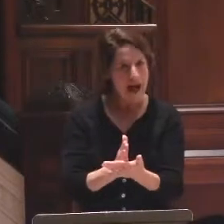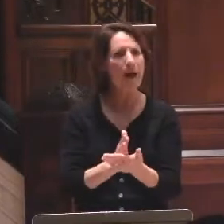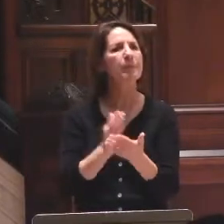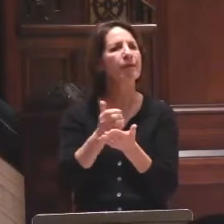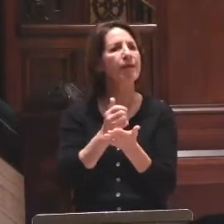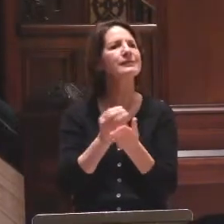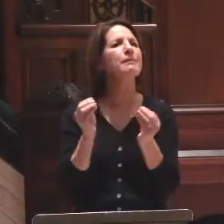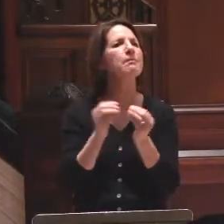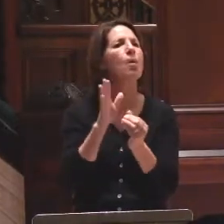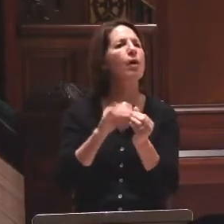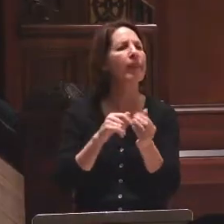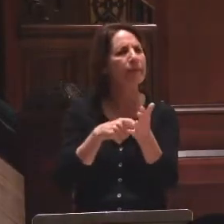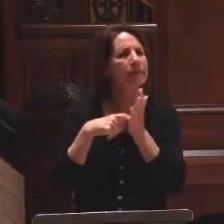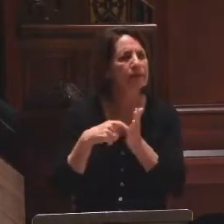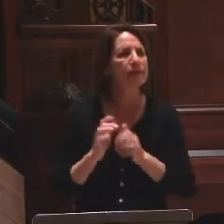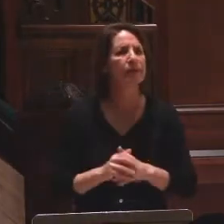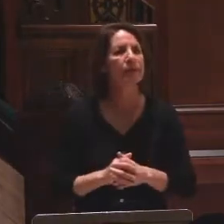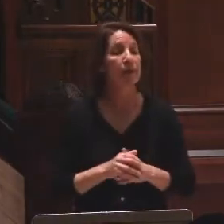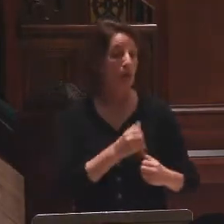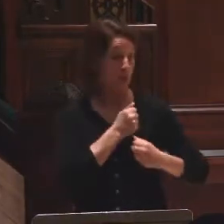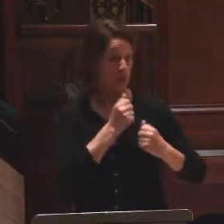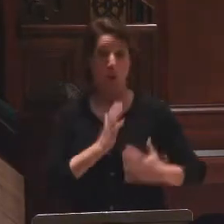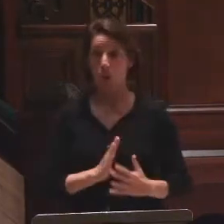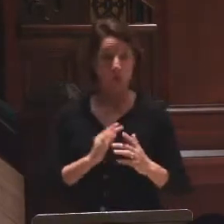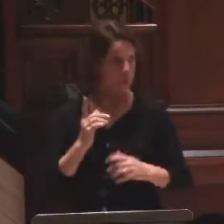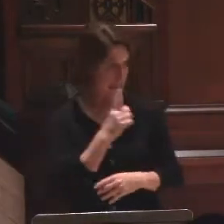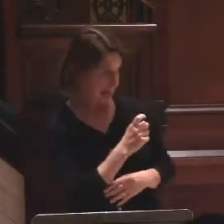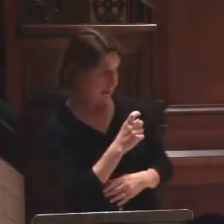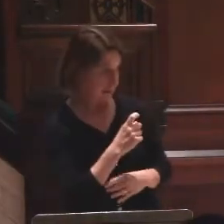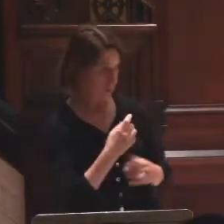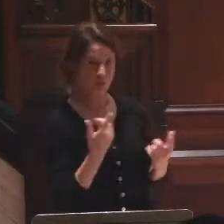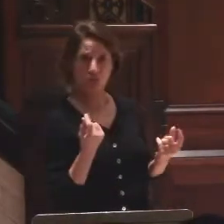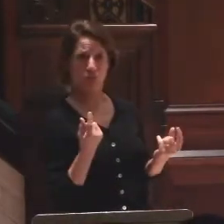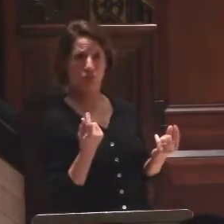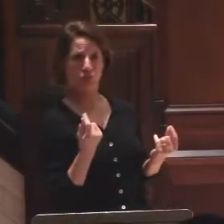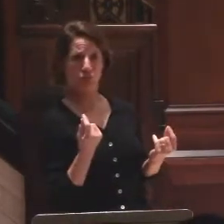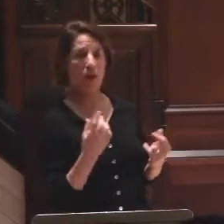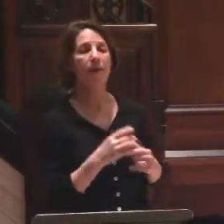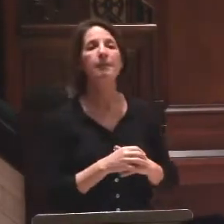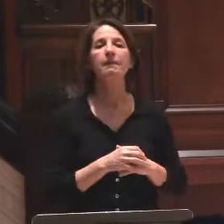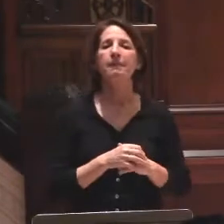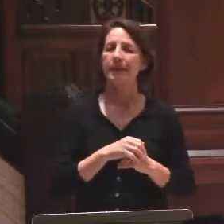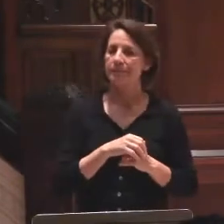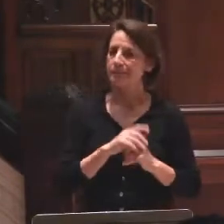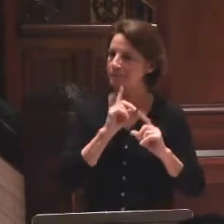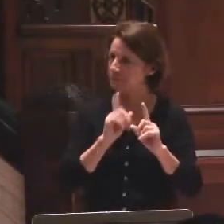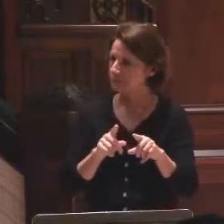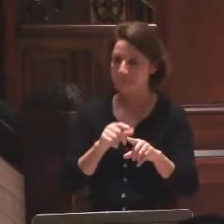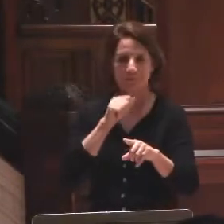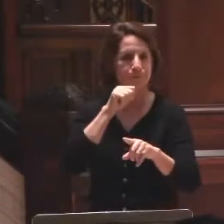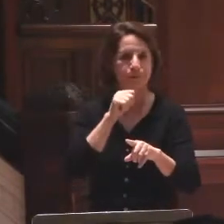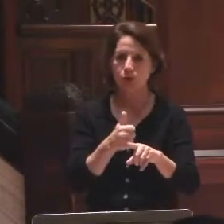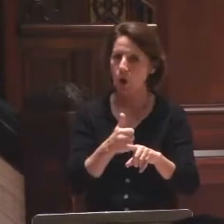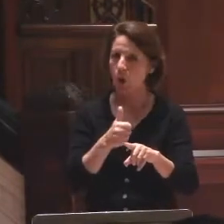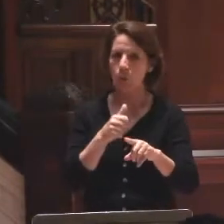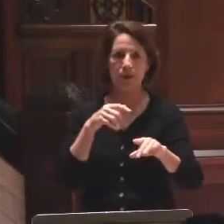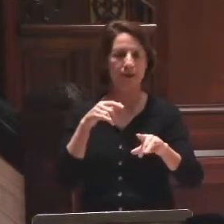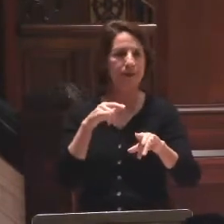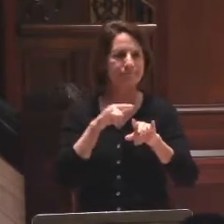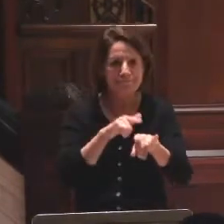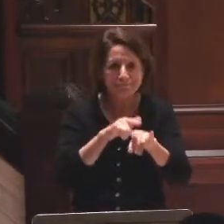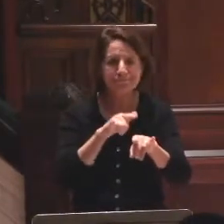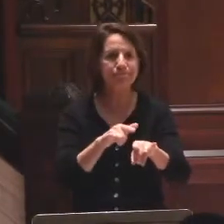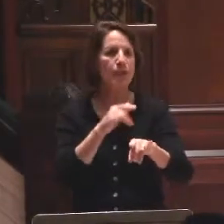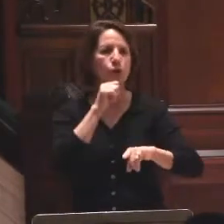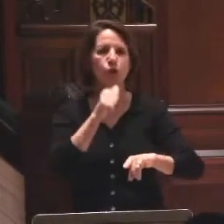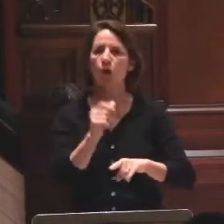prescribed." The soldiers asked him, "And what about us? What should we do?" "Don't practice extortion. Do not